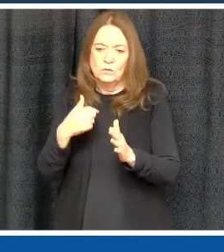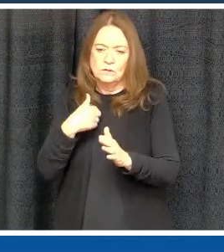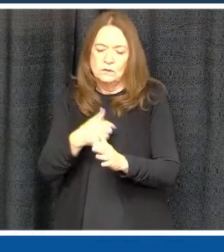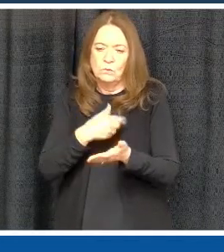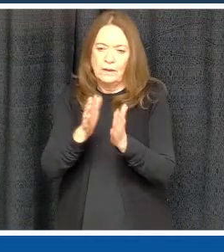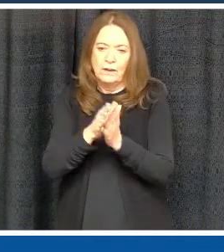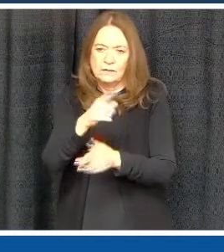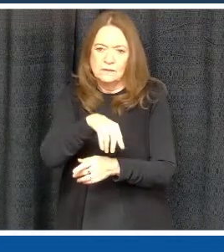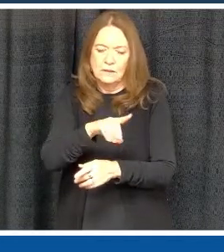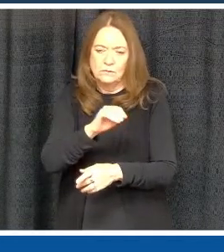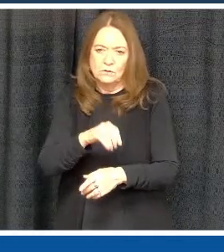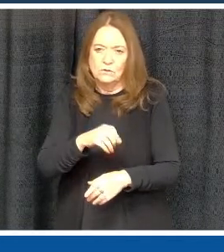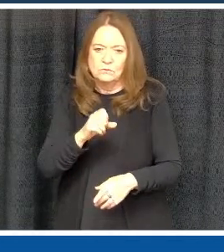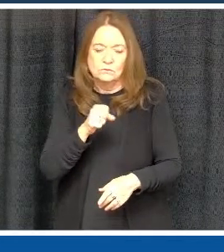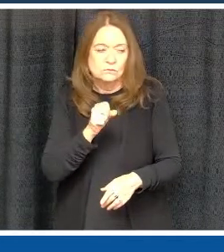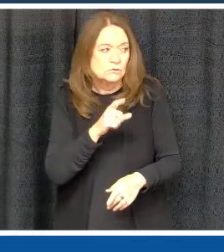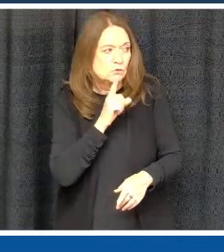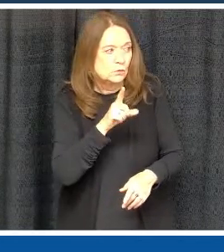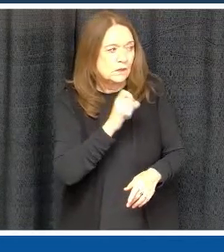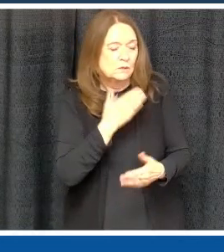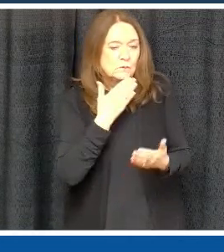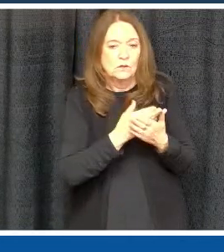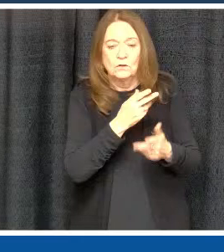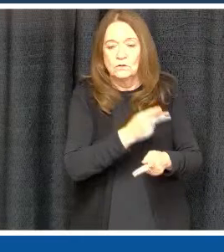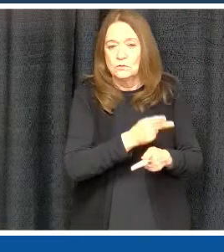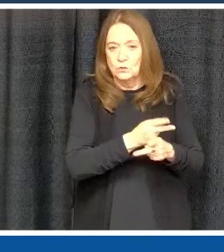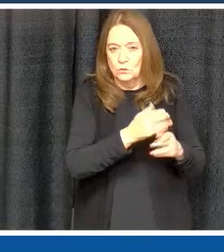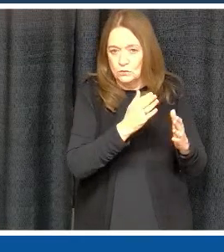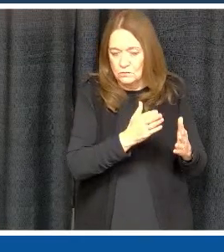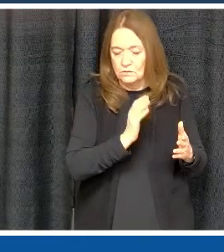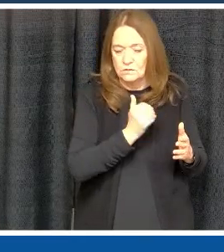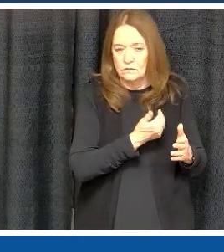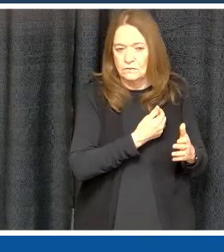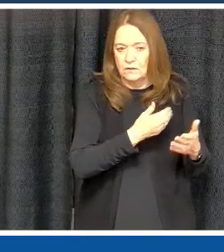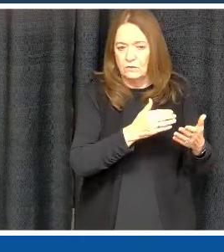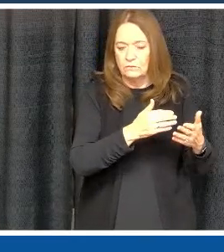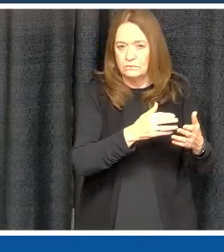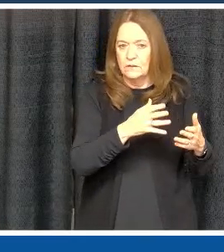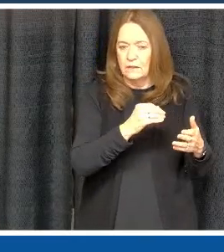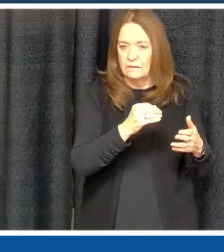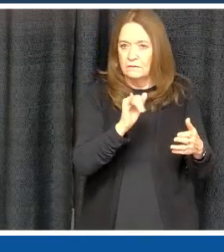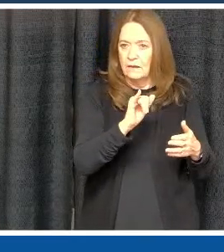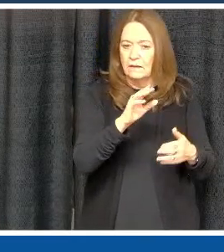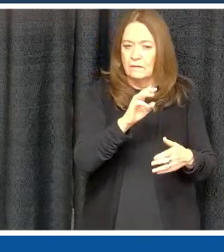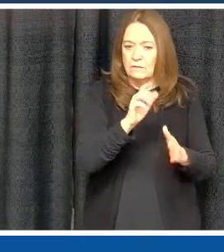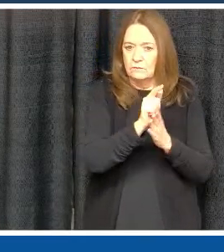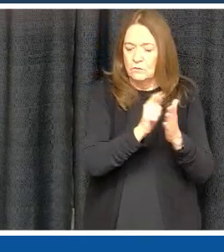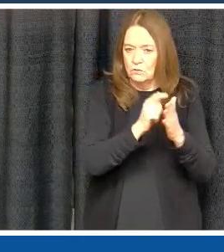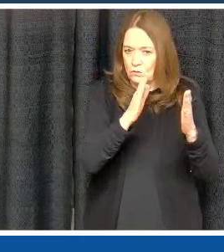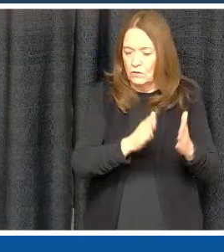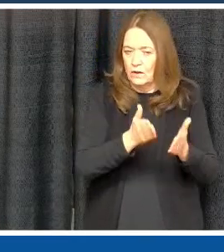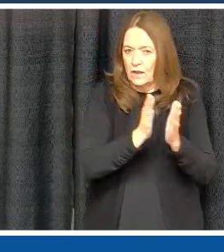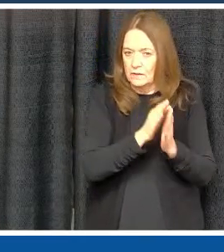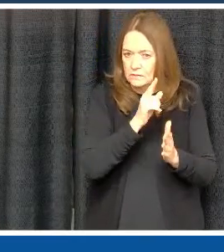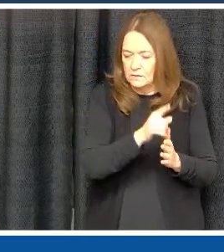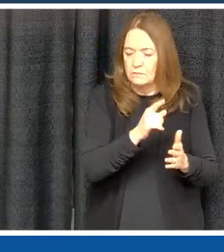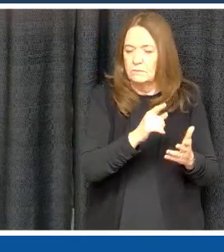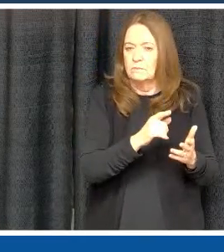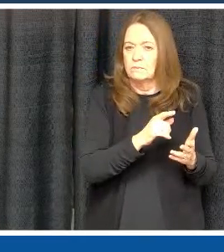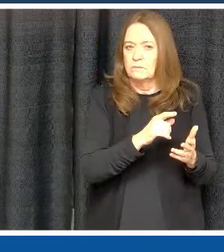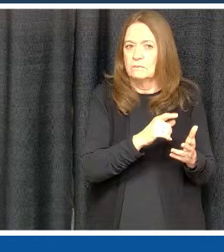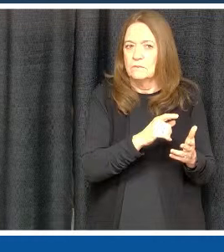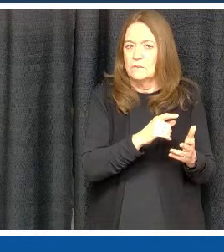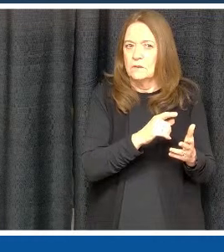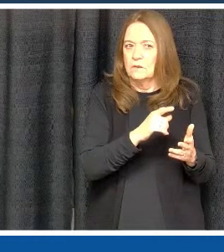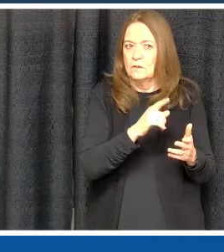for everyone else. Sure, we need to be good stewards of our own ordinances, which was the genesis of my sitting down with Mr. Bittner and asking, would projects that we have based